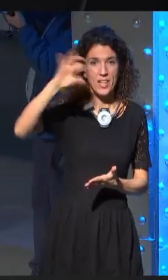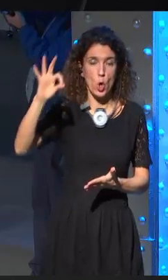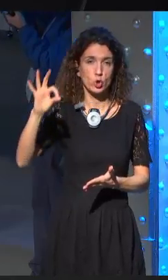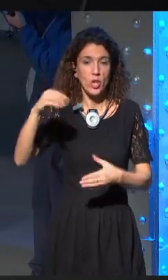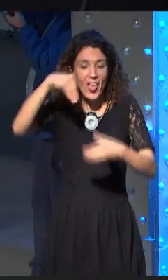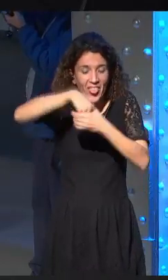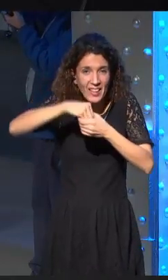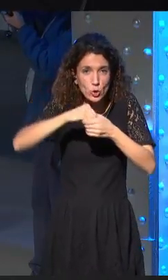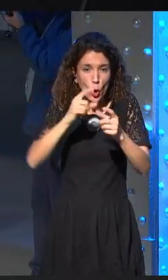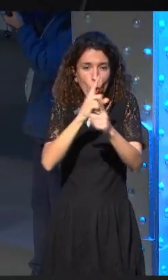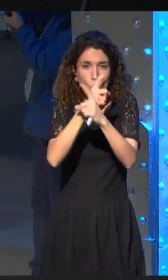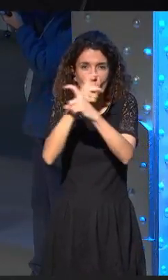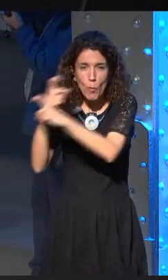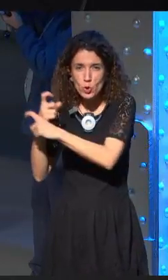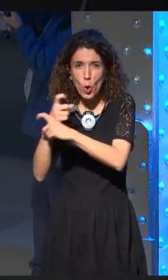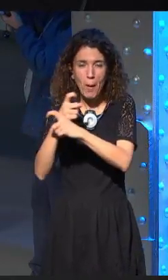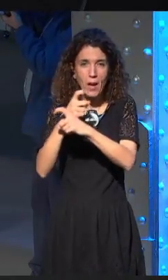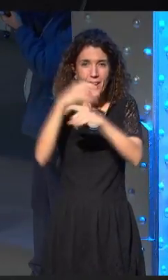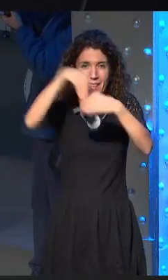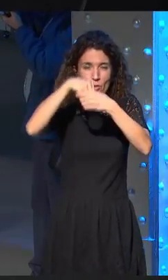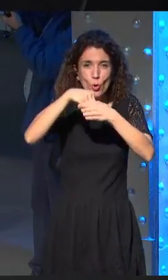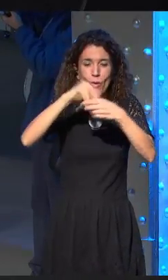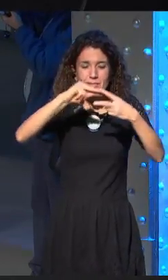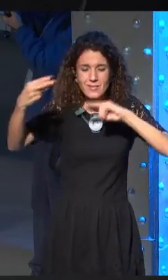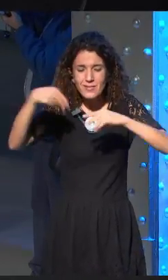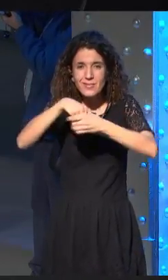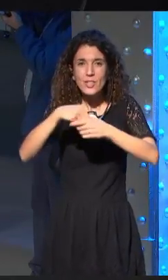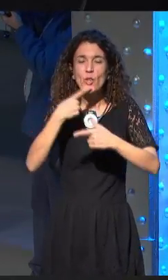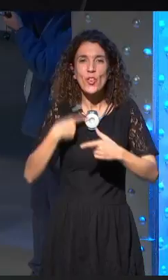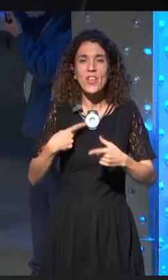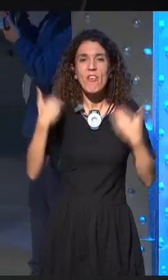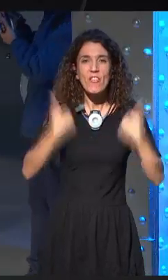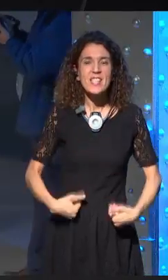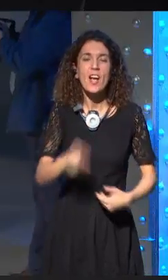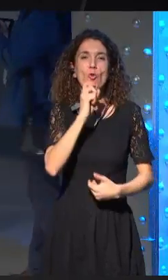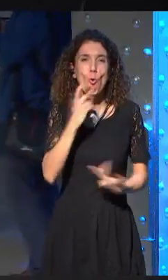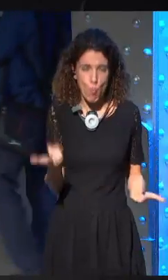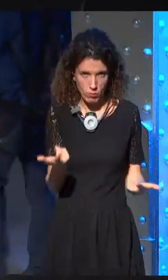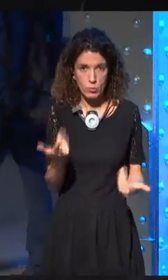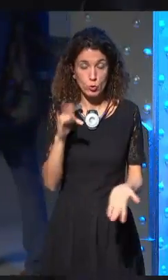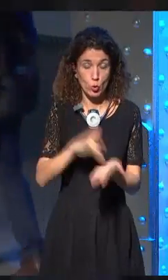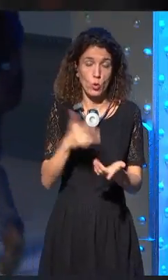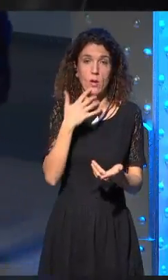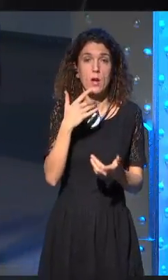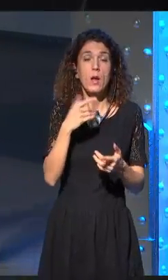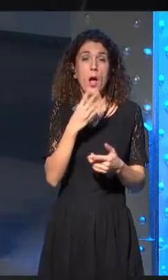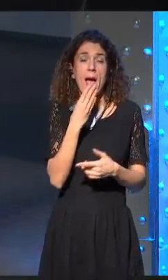like caps that are an indication of your physical age. So as we age, they get shorter, they get more frayed, damaged. And me